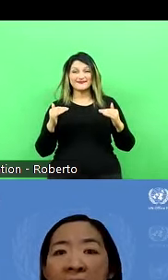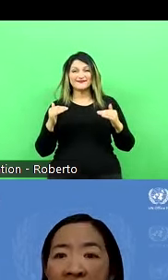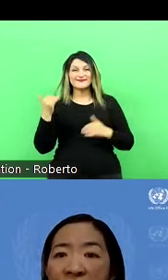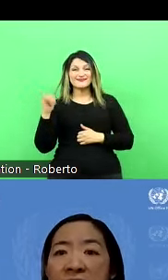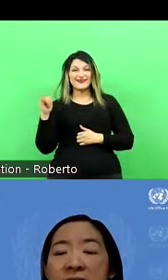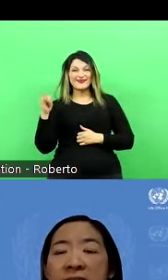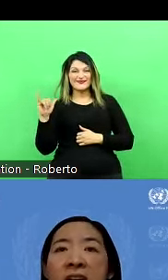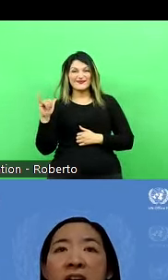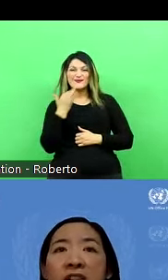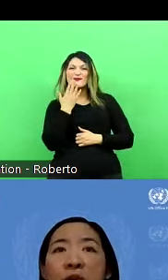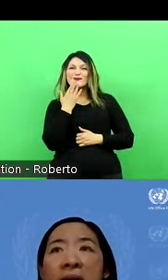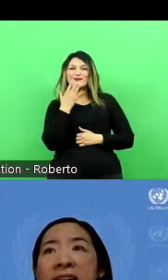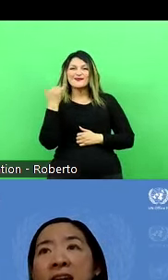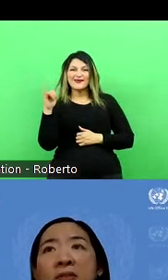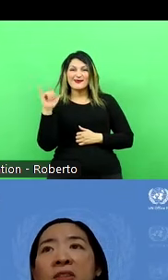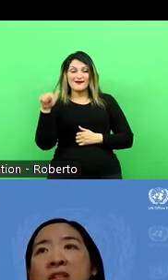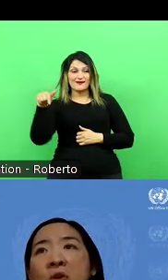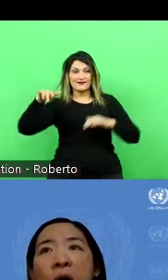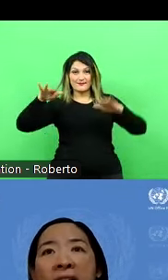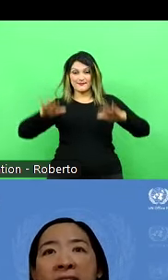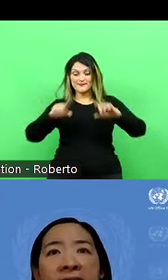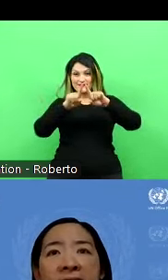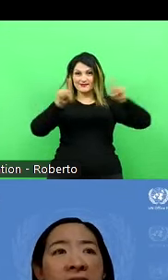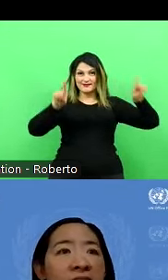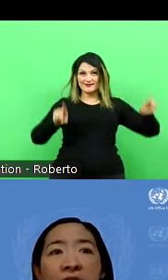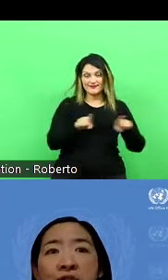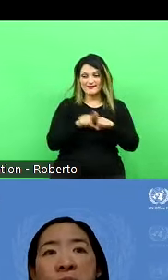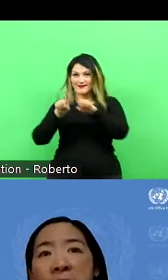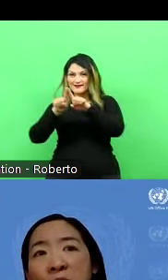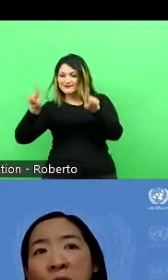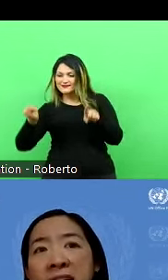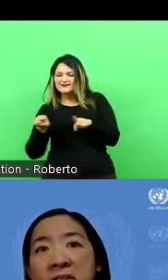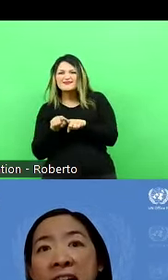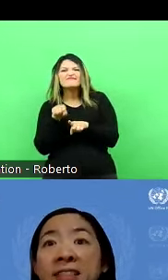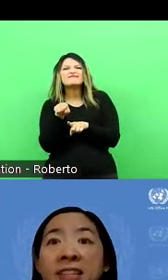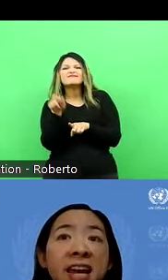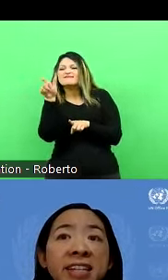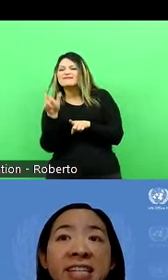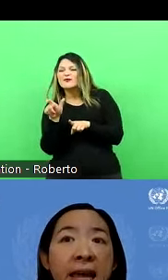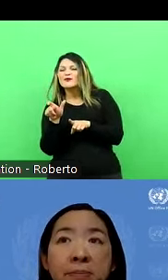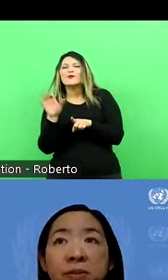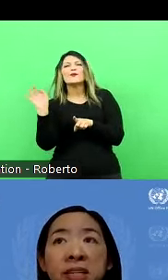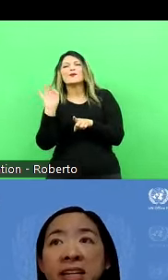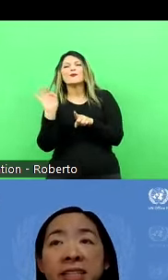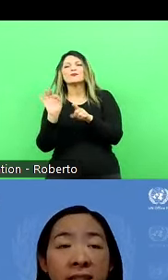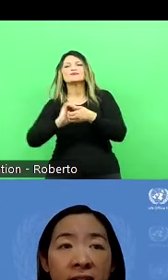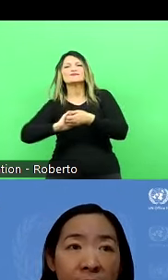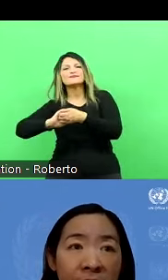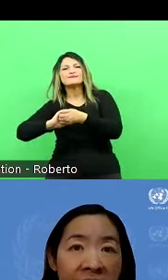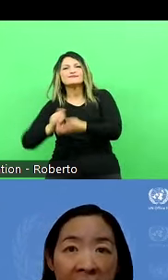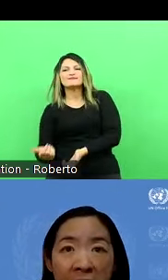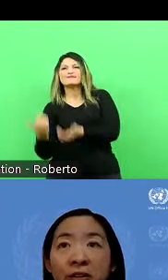time scale of the actions. So by the end of the scorecard exercise, you should be able to identify at least 19 gaps from the